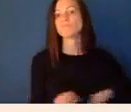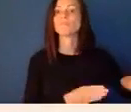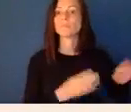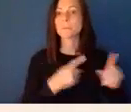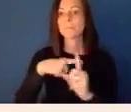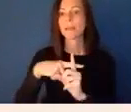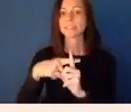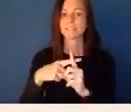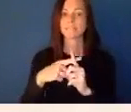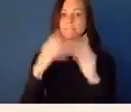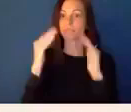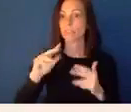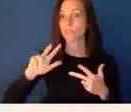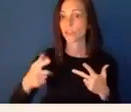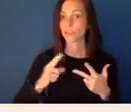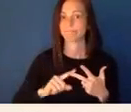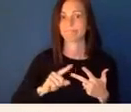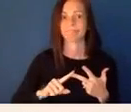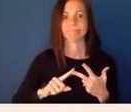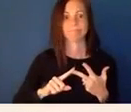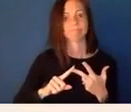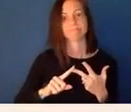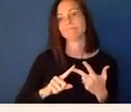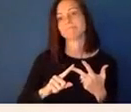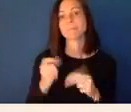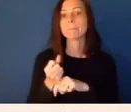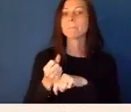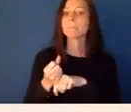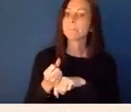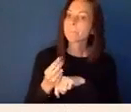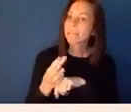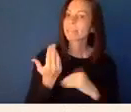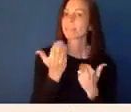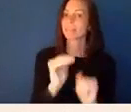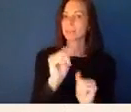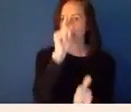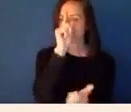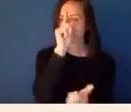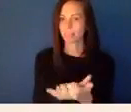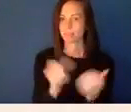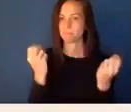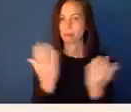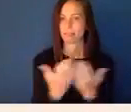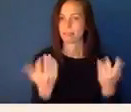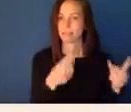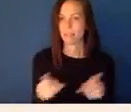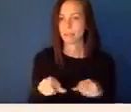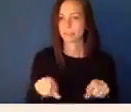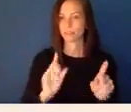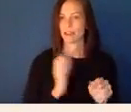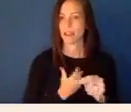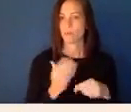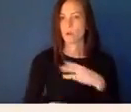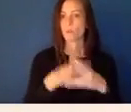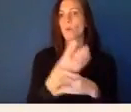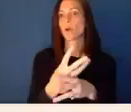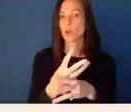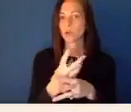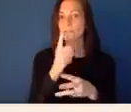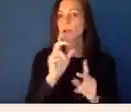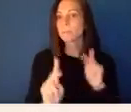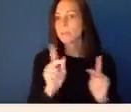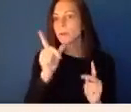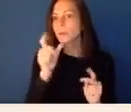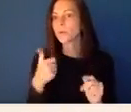is overcoming limiting beliefs. So there's a lot of things going on in our world today around us, the people that we interact